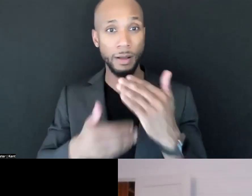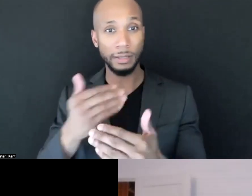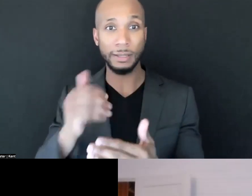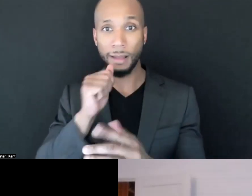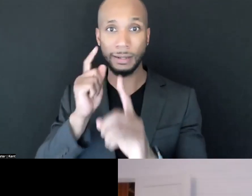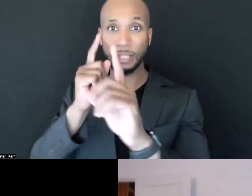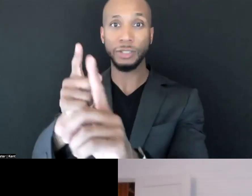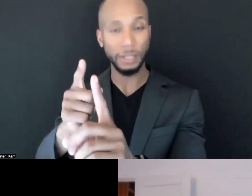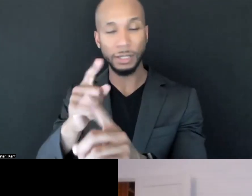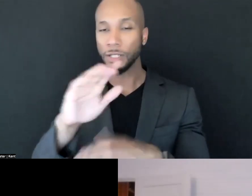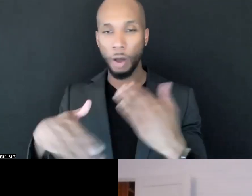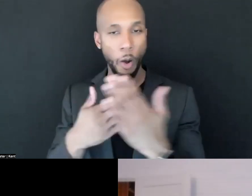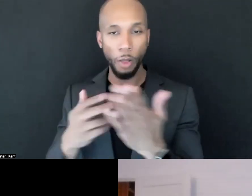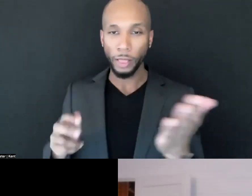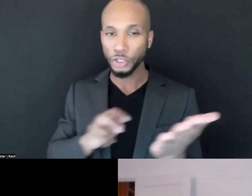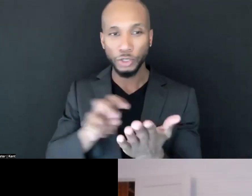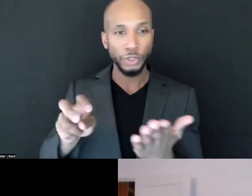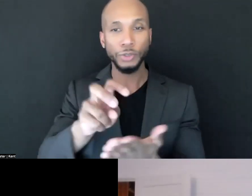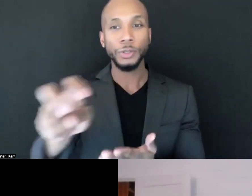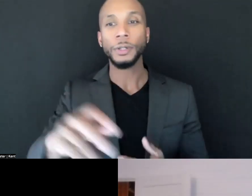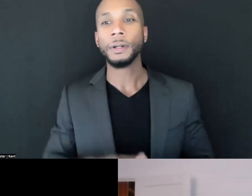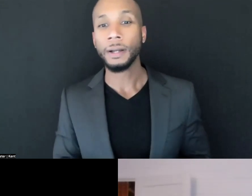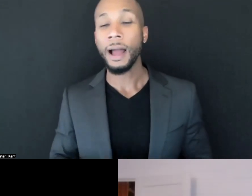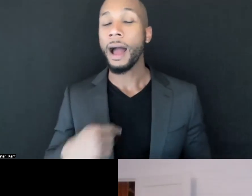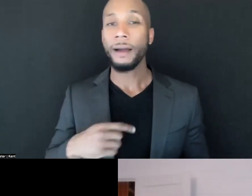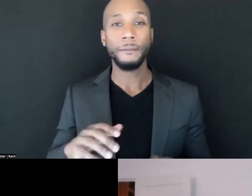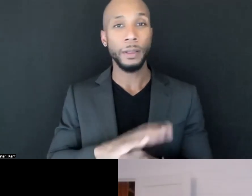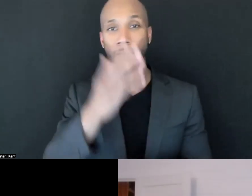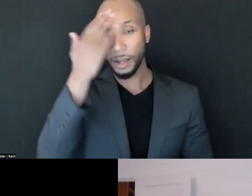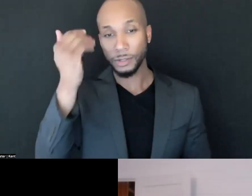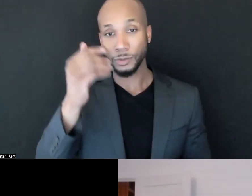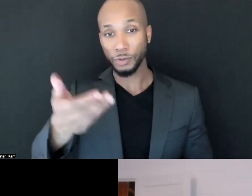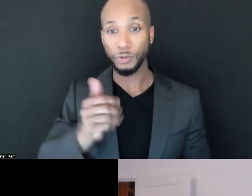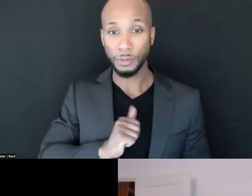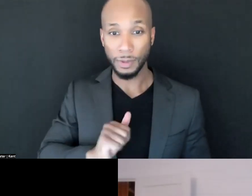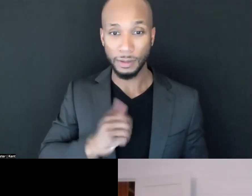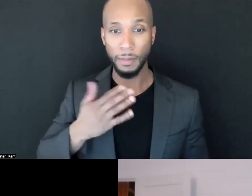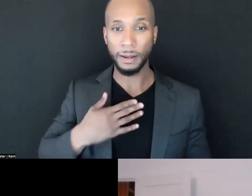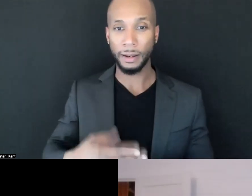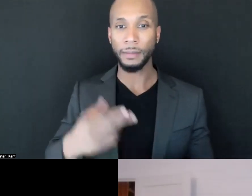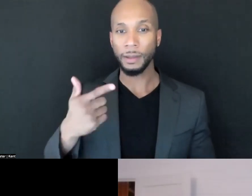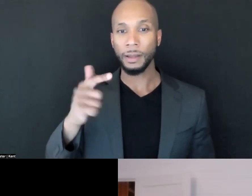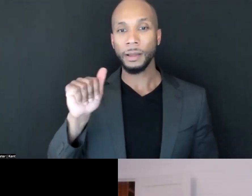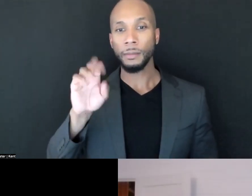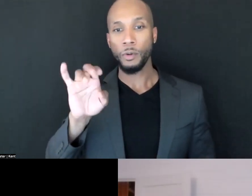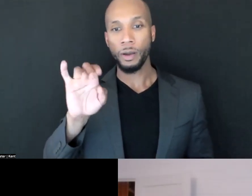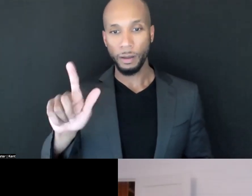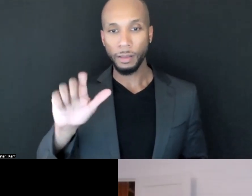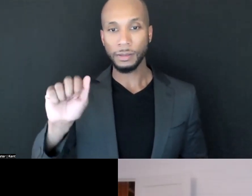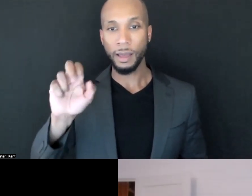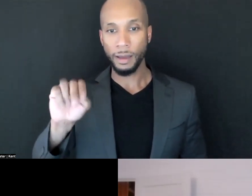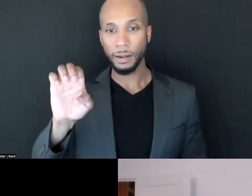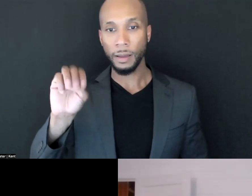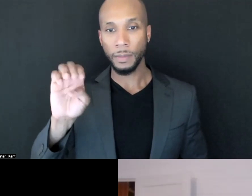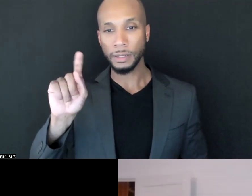right? It's all journey. I totally forgot to introduce myself. I'm Gabriel Sanemeterio, and I'm the project